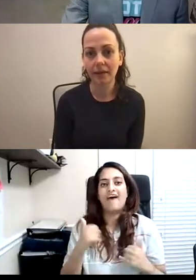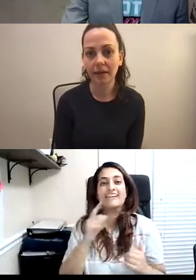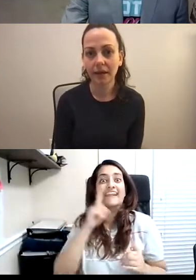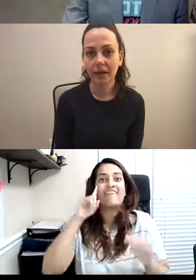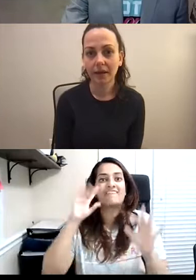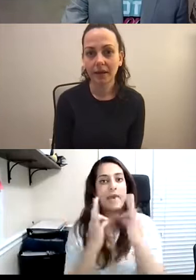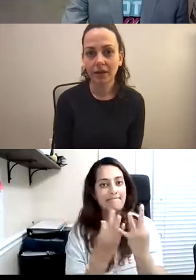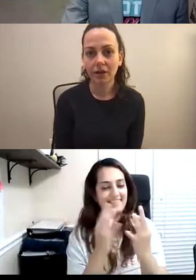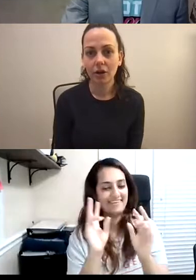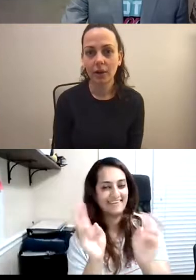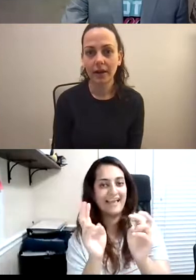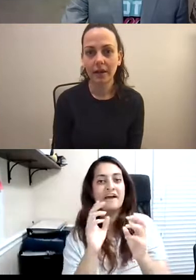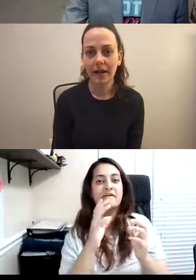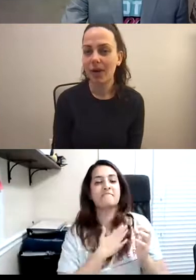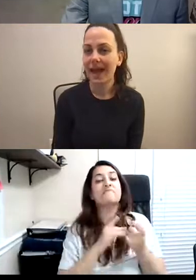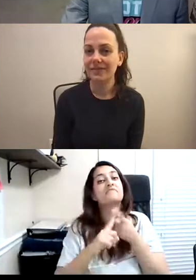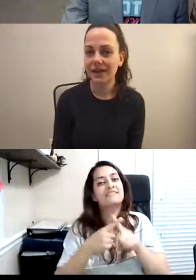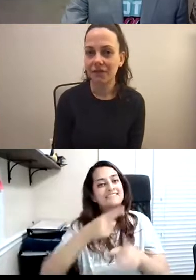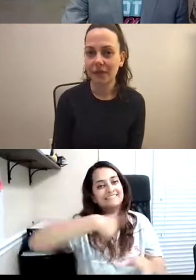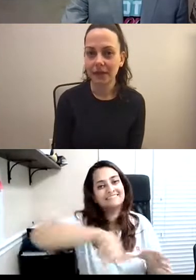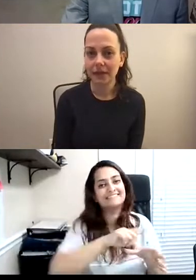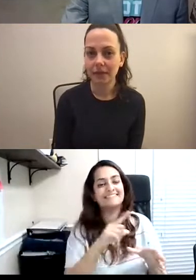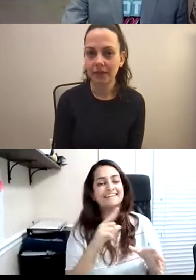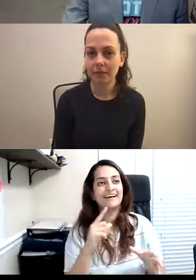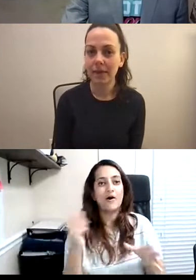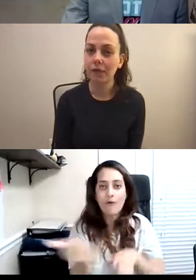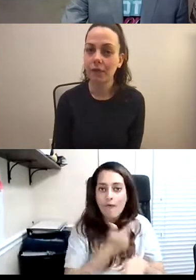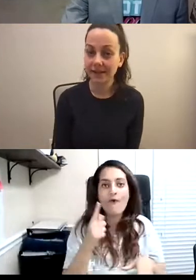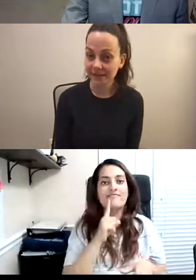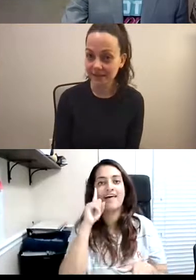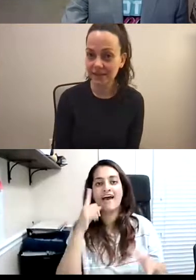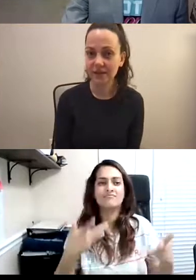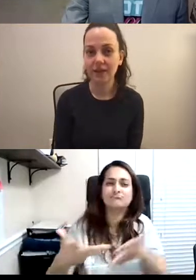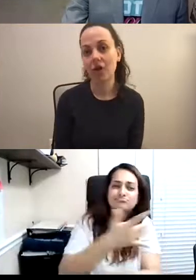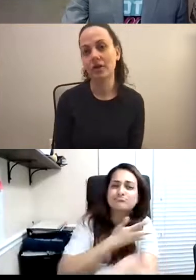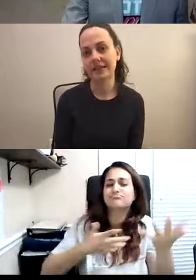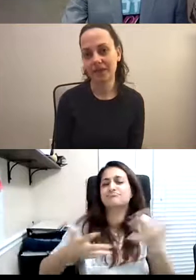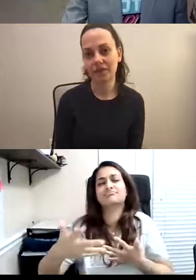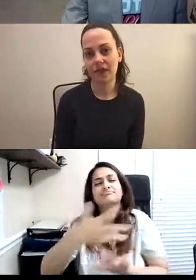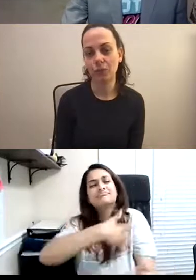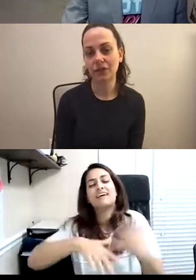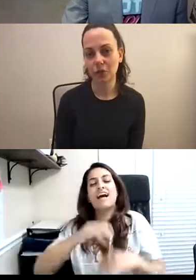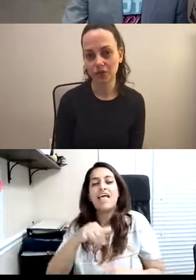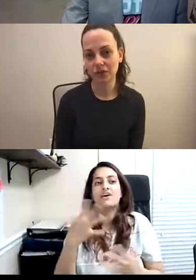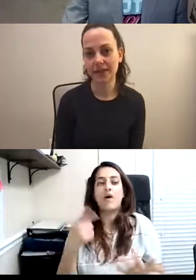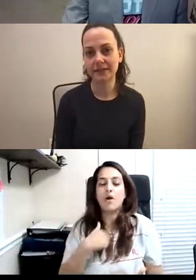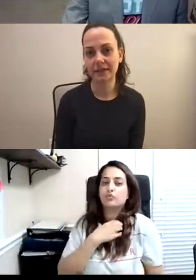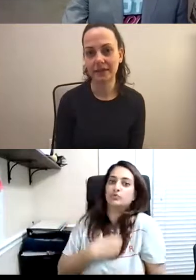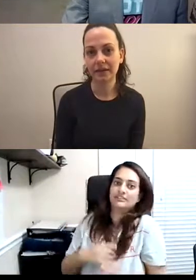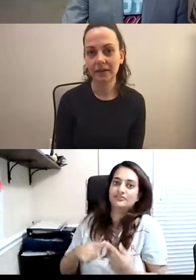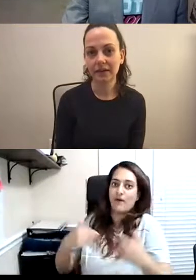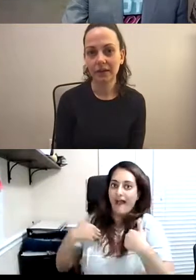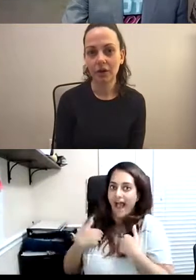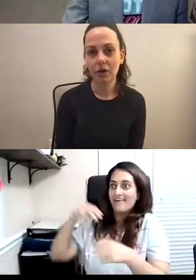And, I don't have deaf family. My friends, they're all deaf, and we socialize.